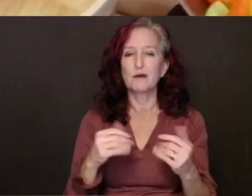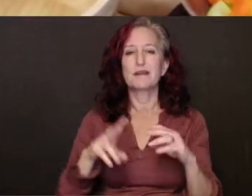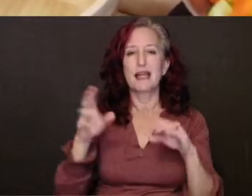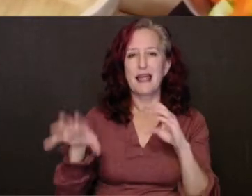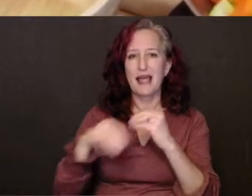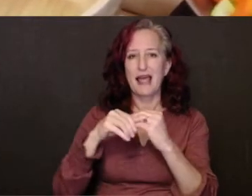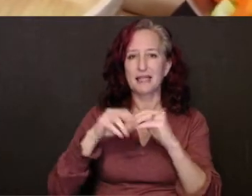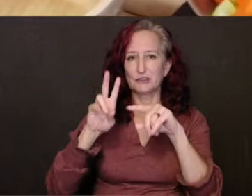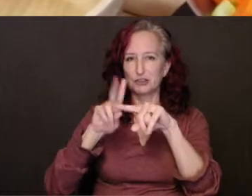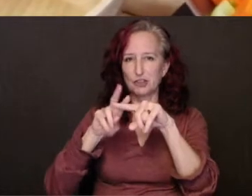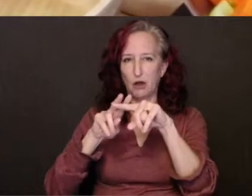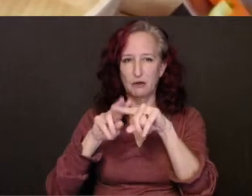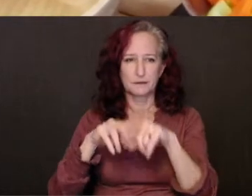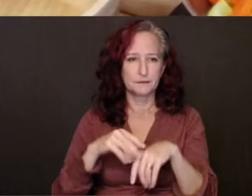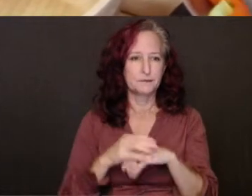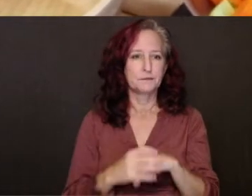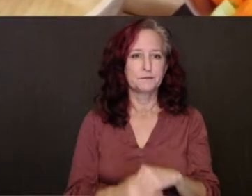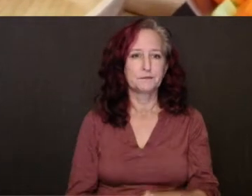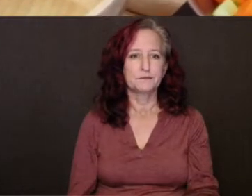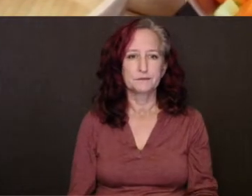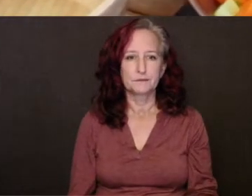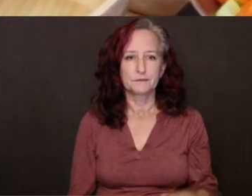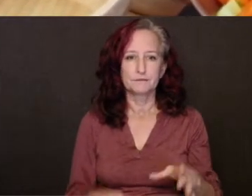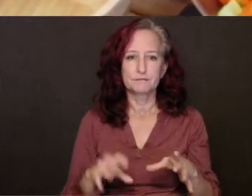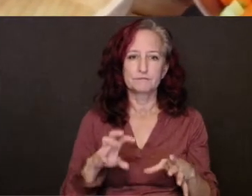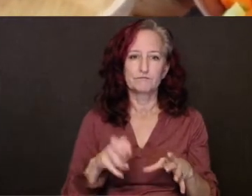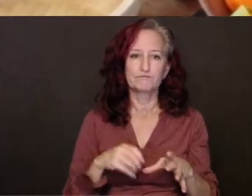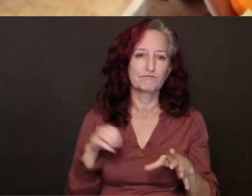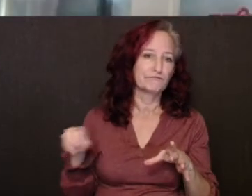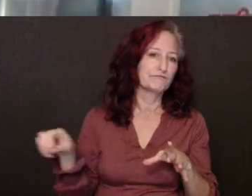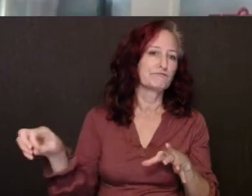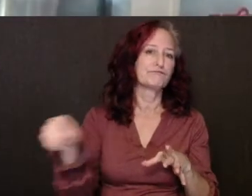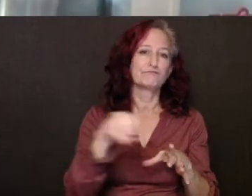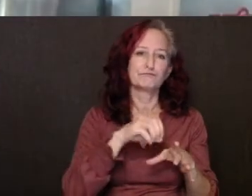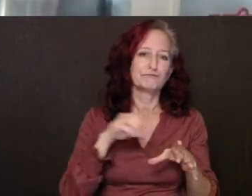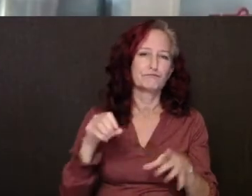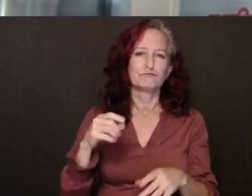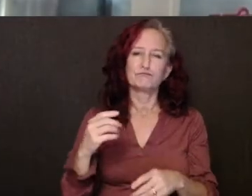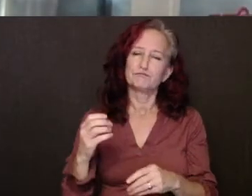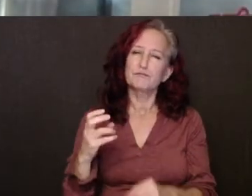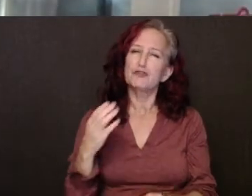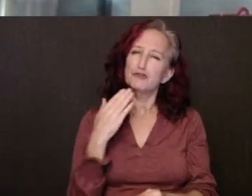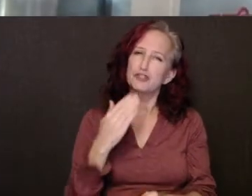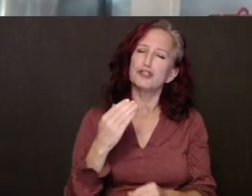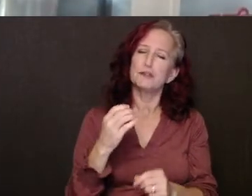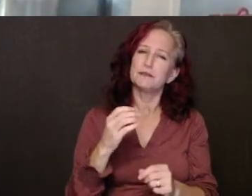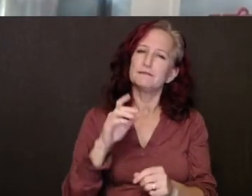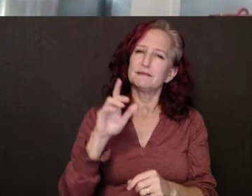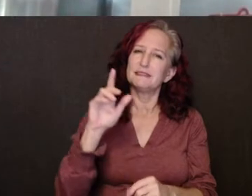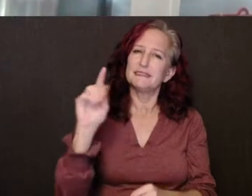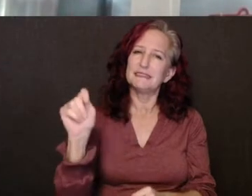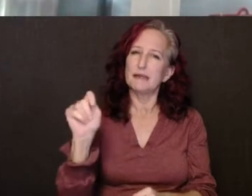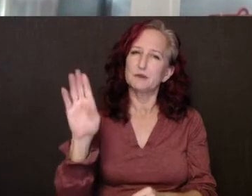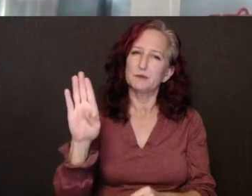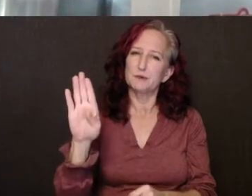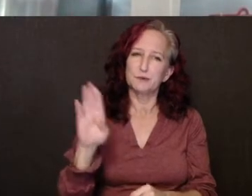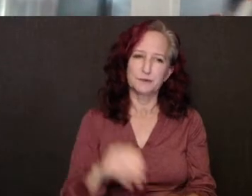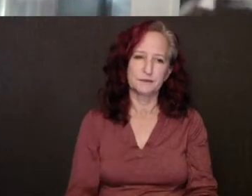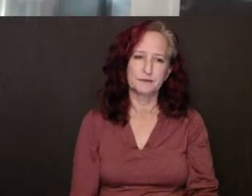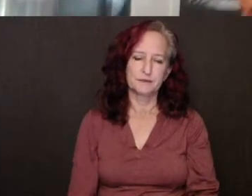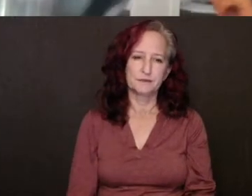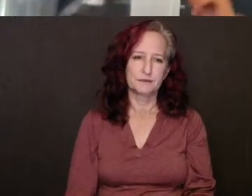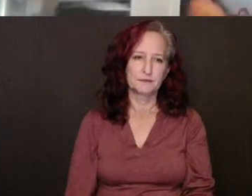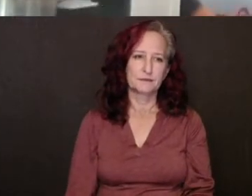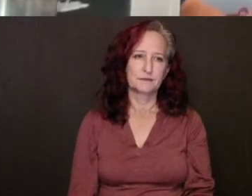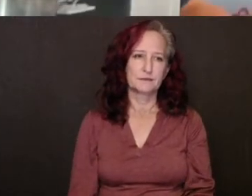oil. And then it smells really good in here, actually. And then what I'm going to do is actually put some salt on it,